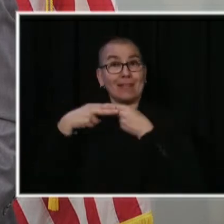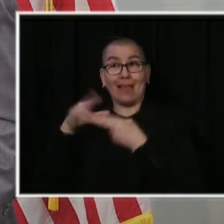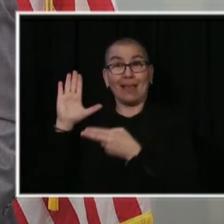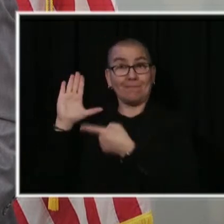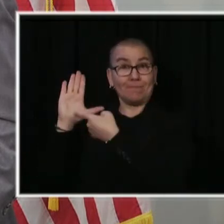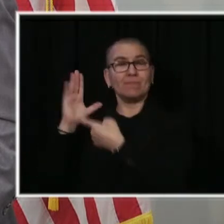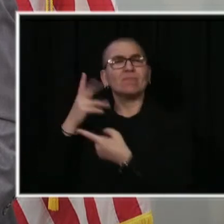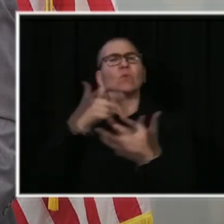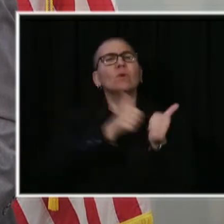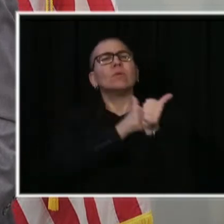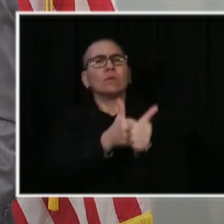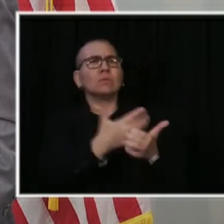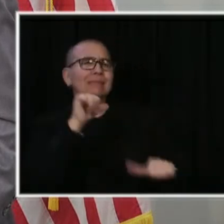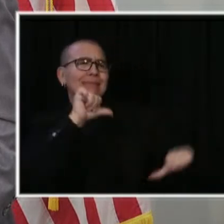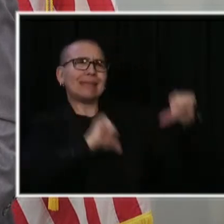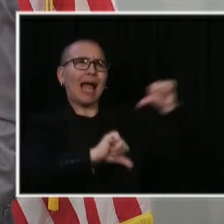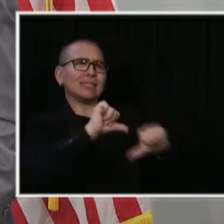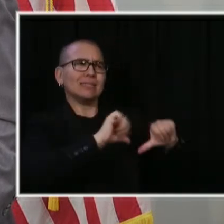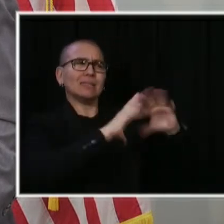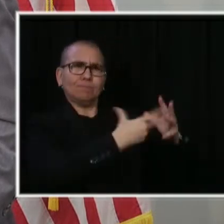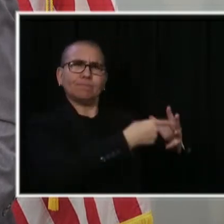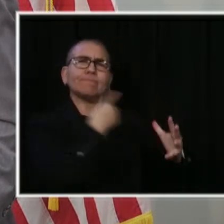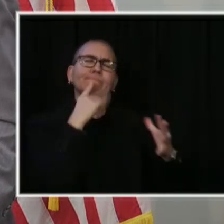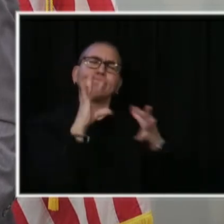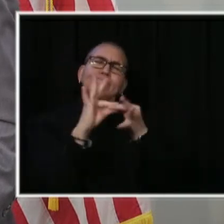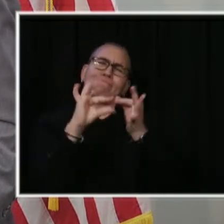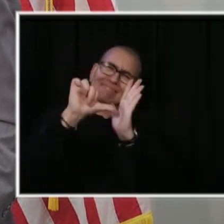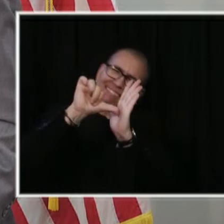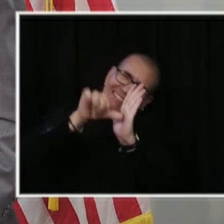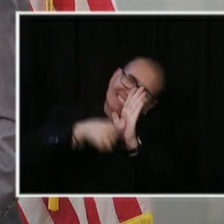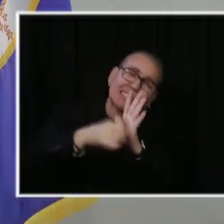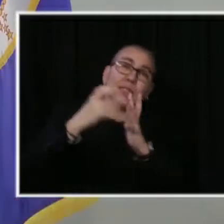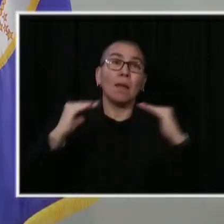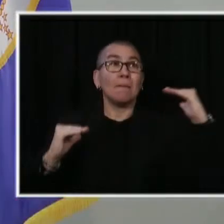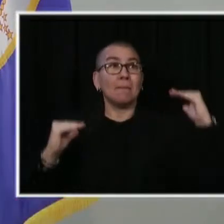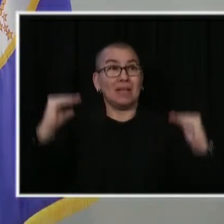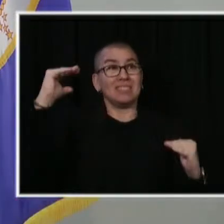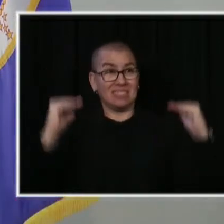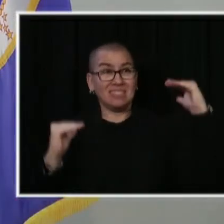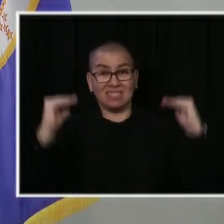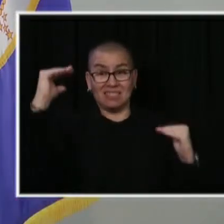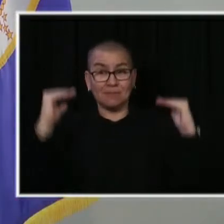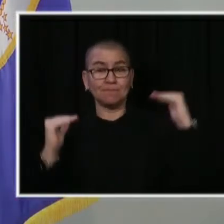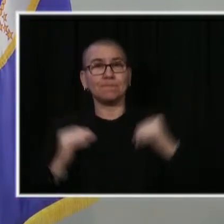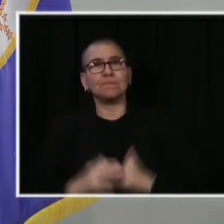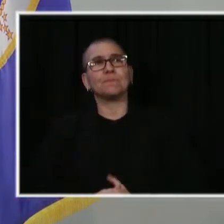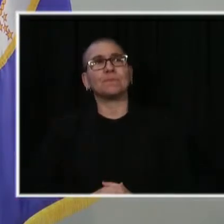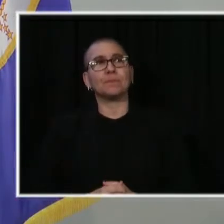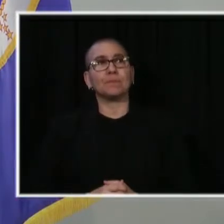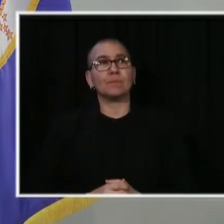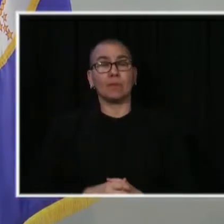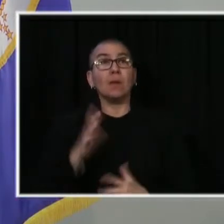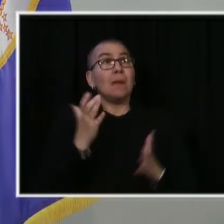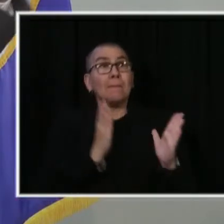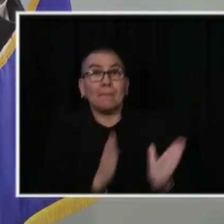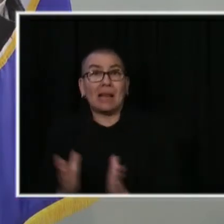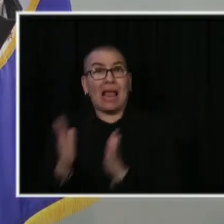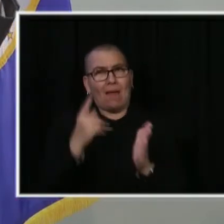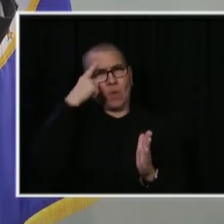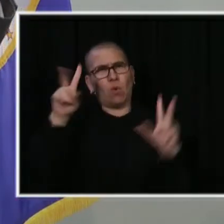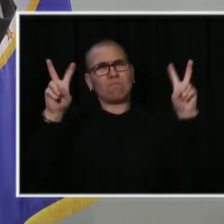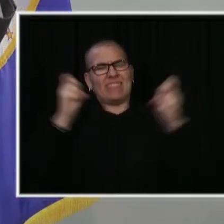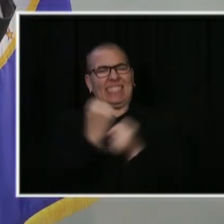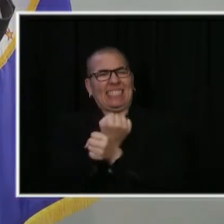to strike a proper balance. We have tried the best to get this right with the intention of saving lives,